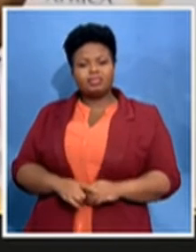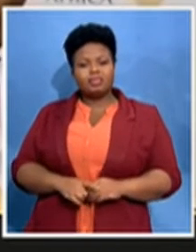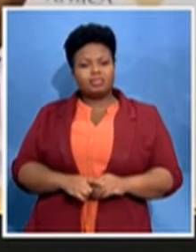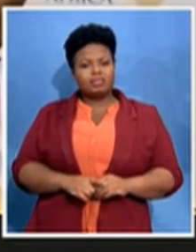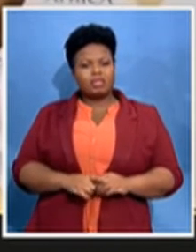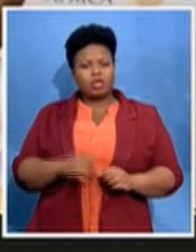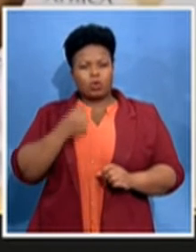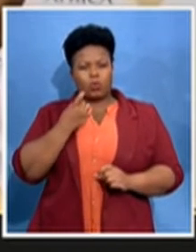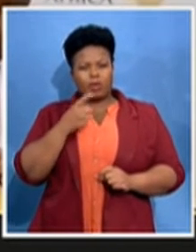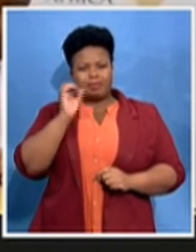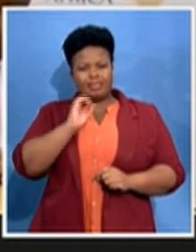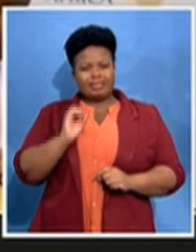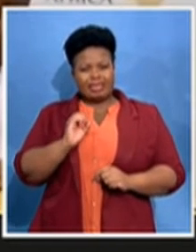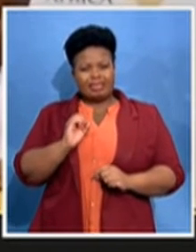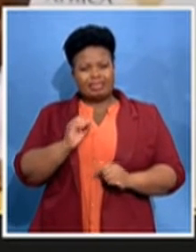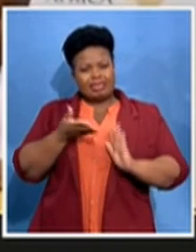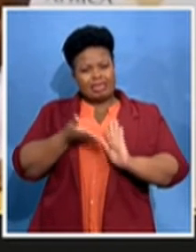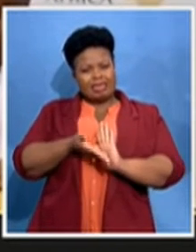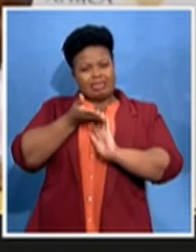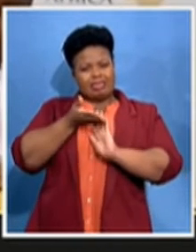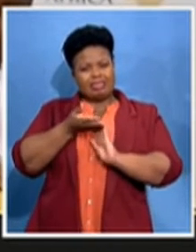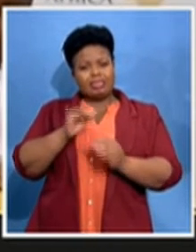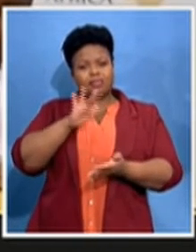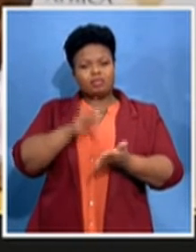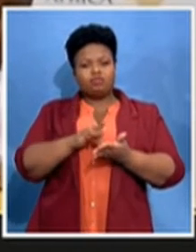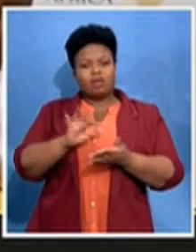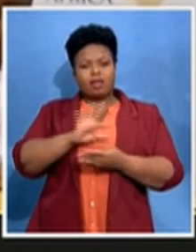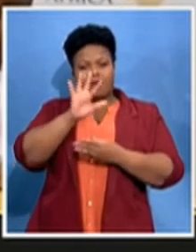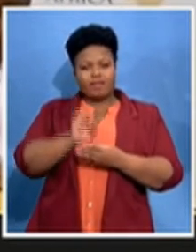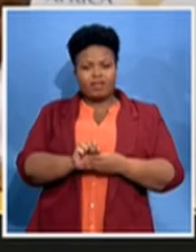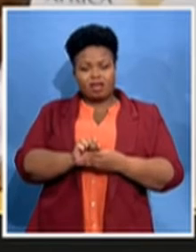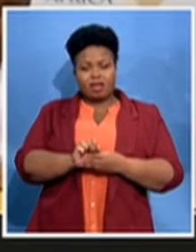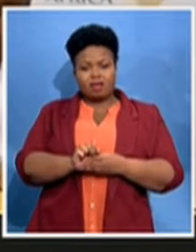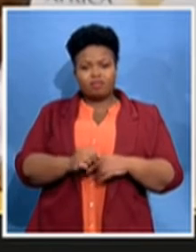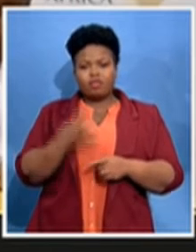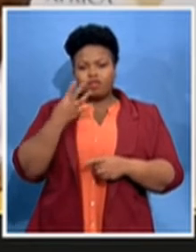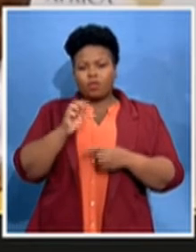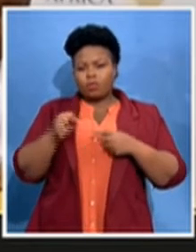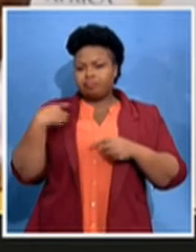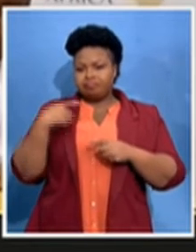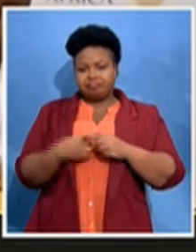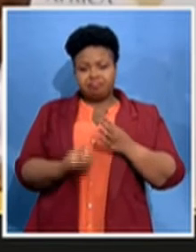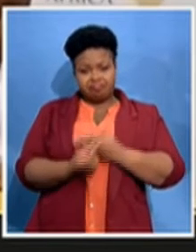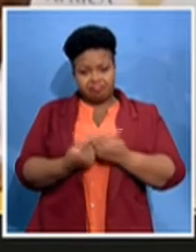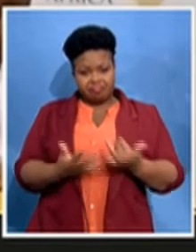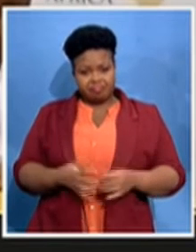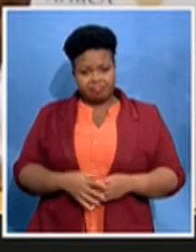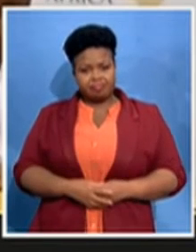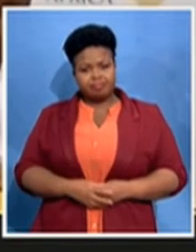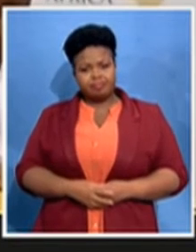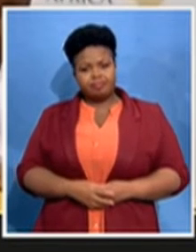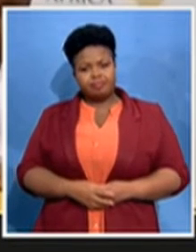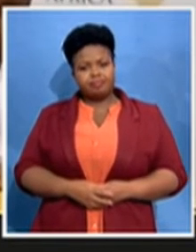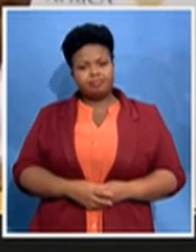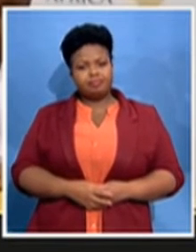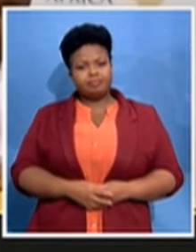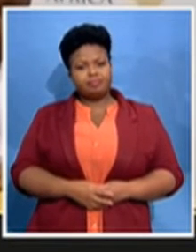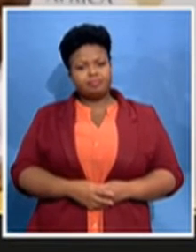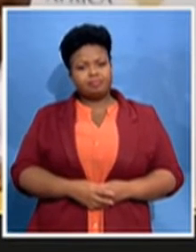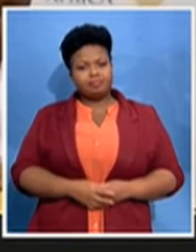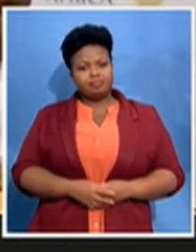That is the trends over the last 4 weeks. If we now look at the